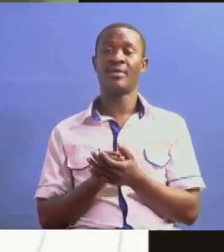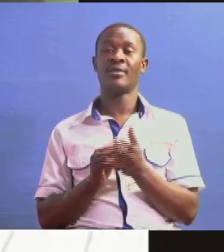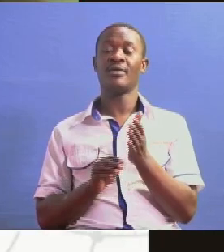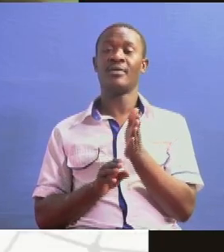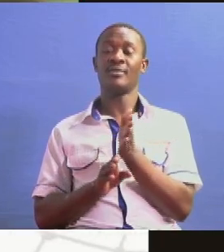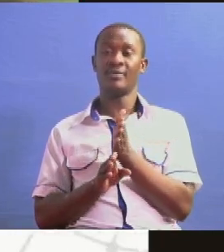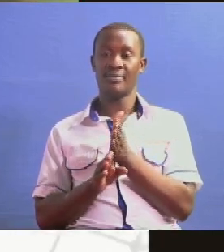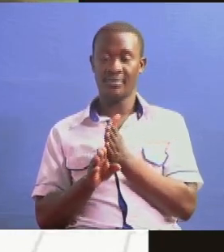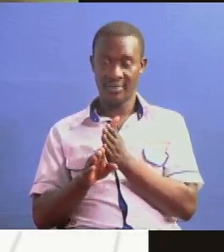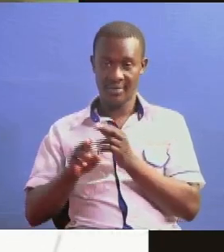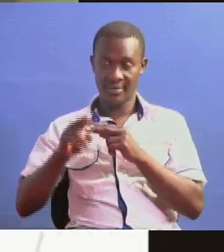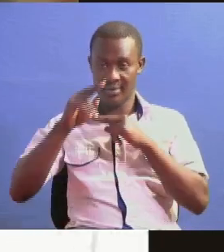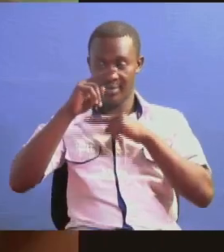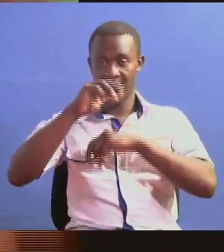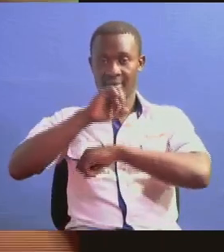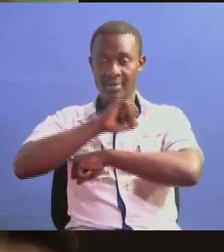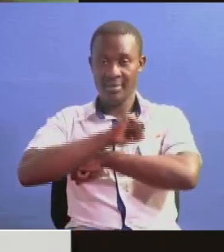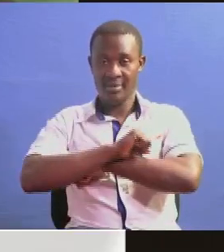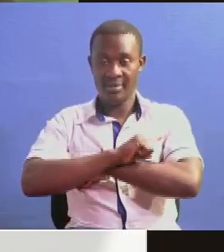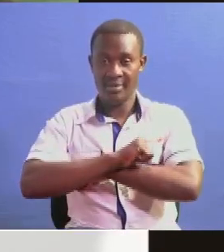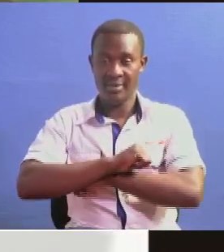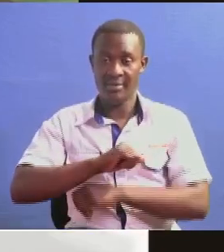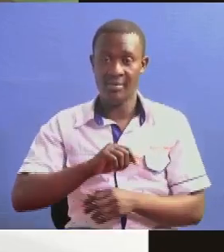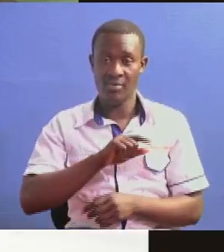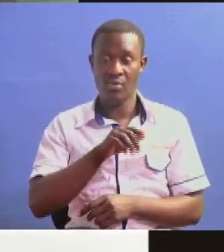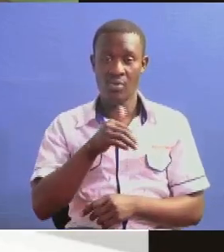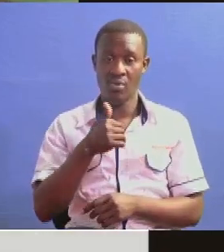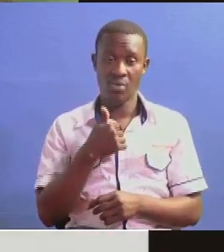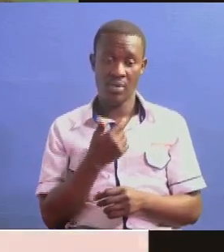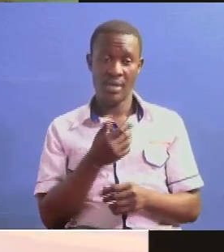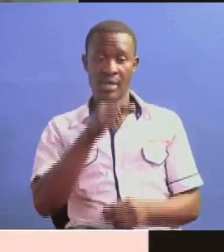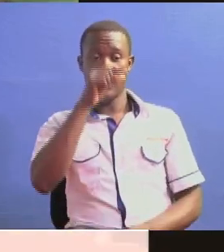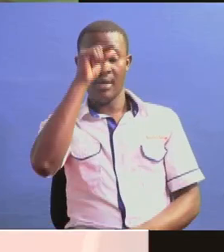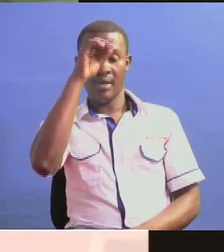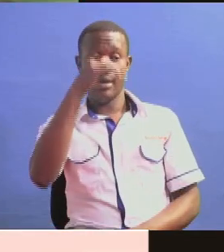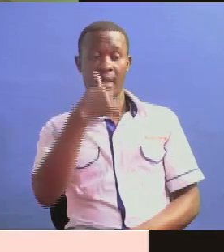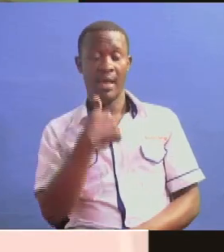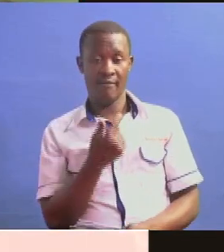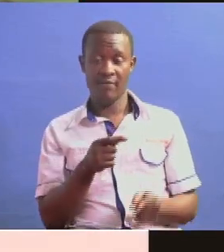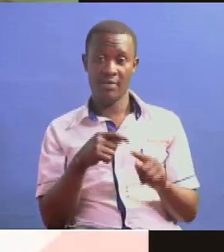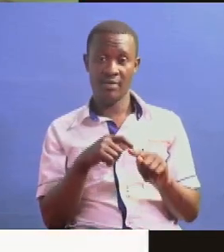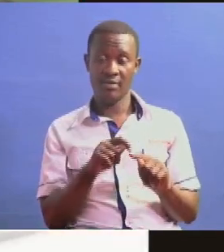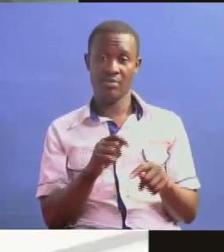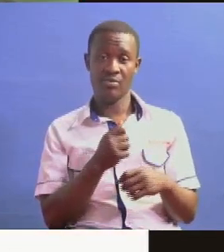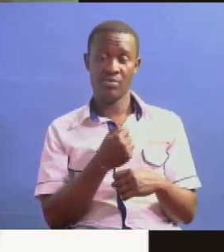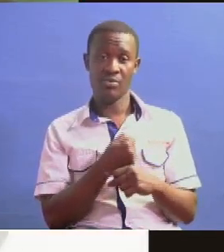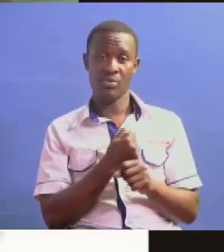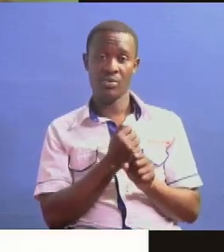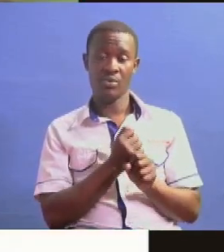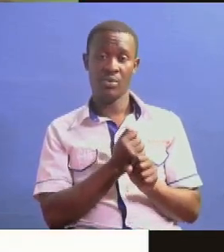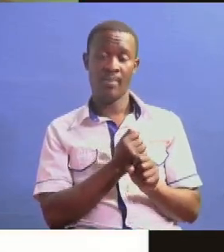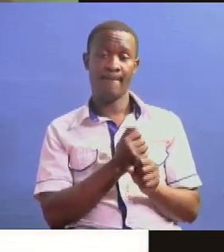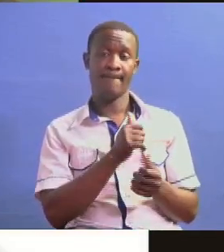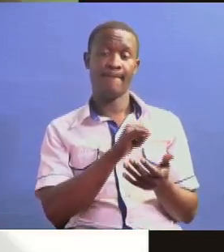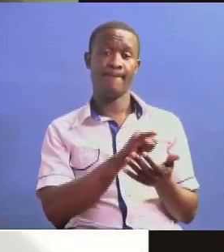like I already said, we have the government has been trying to endeavor to make